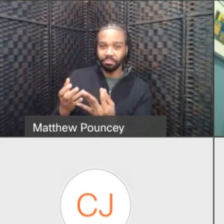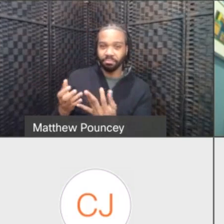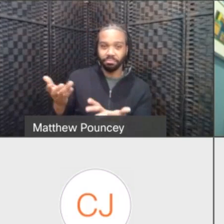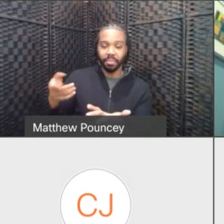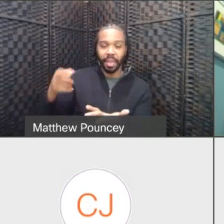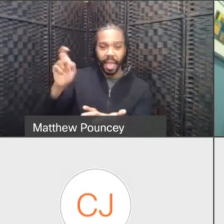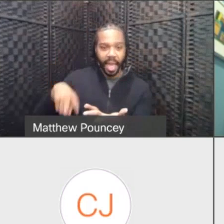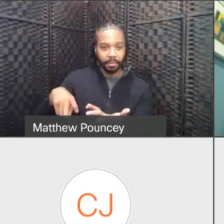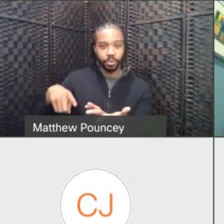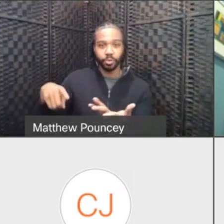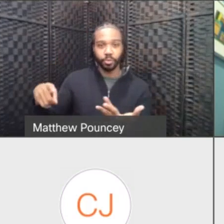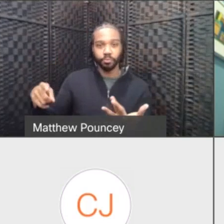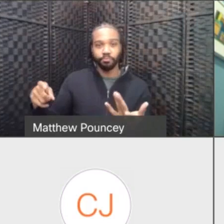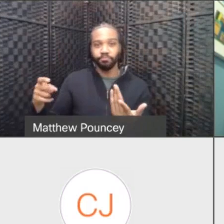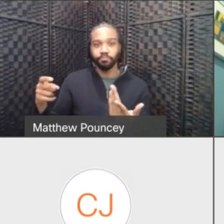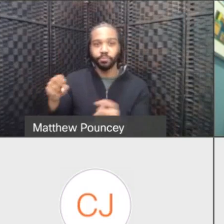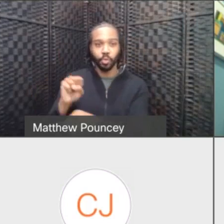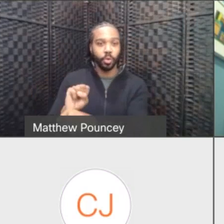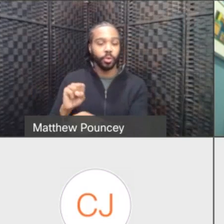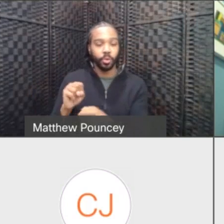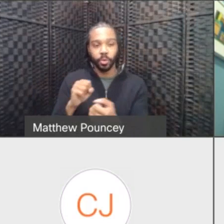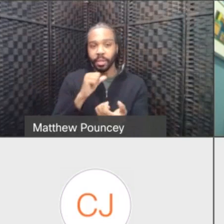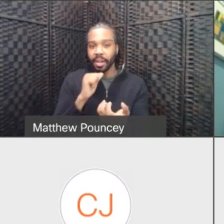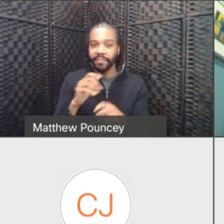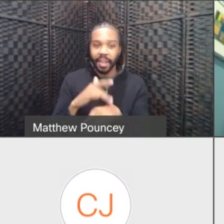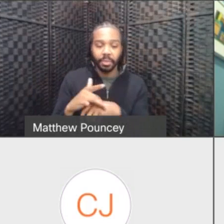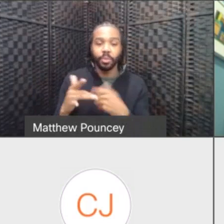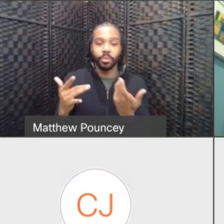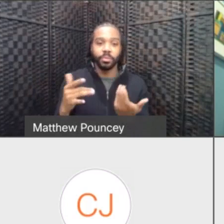work and or are unavailable to provide those services.